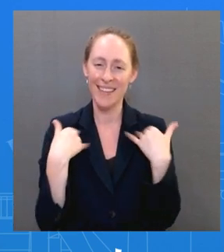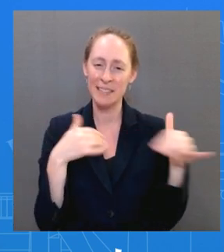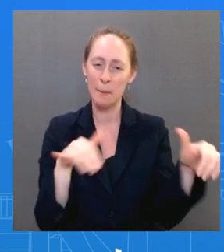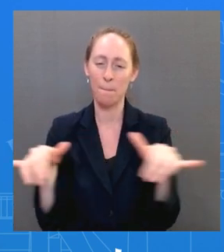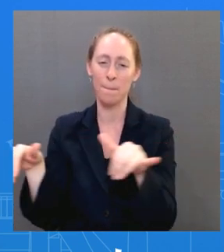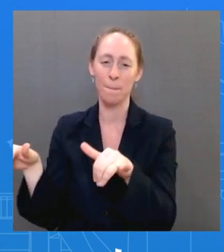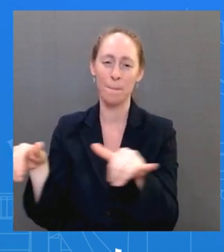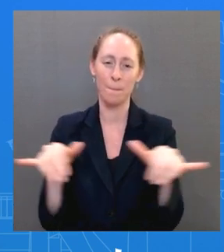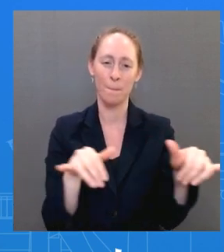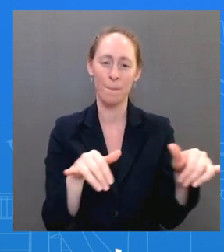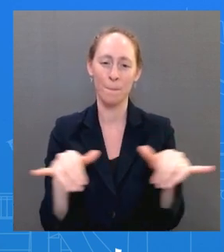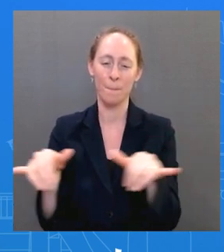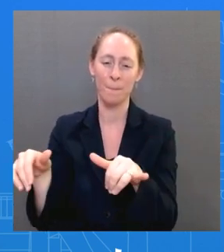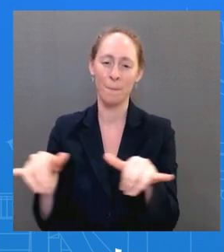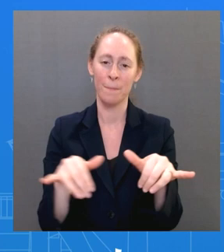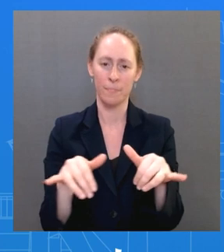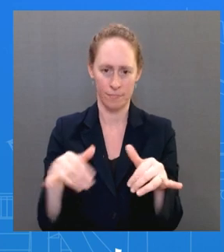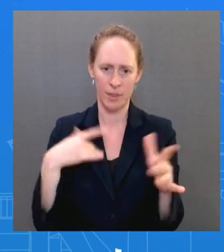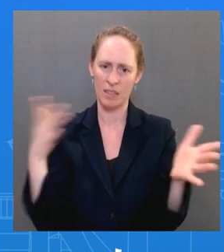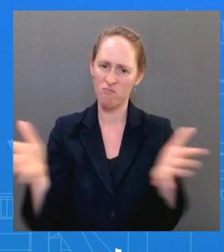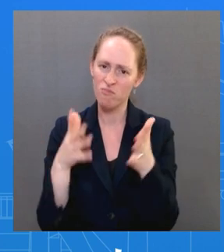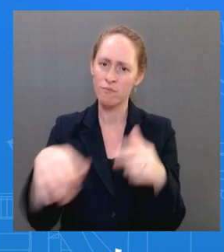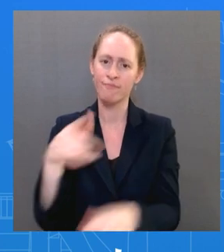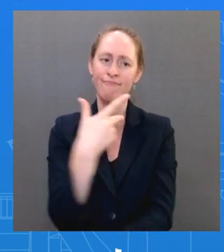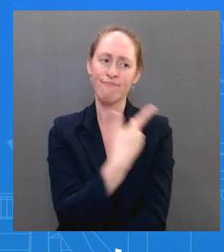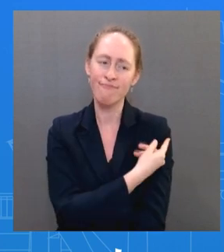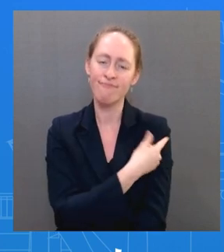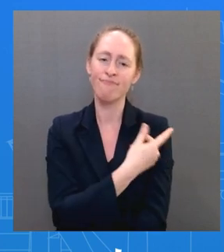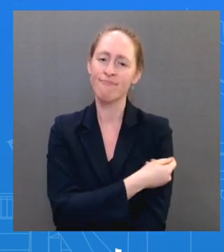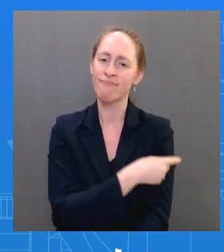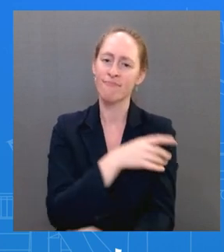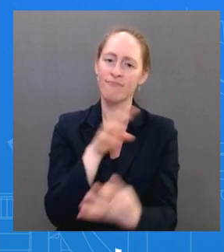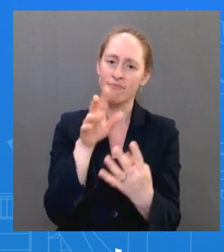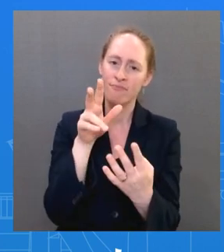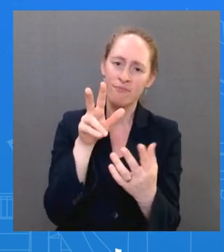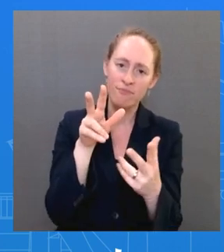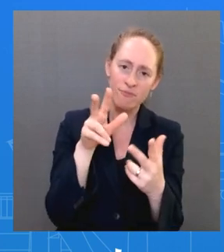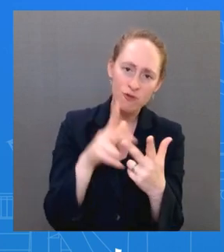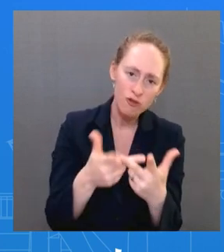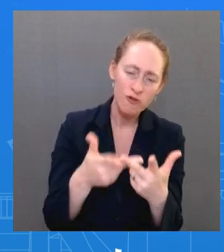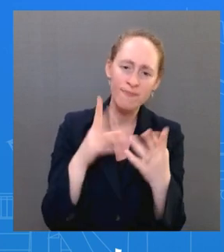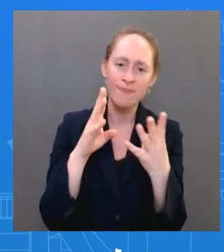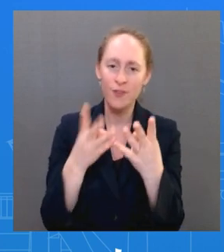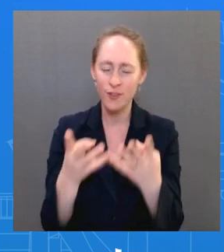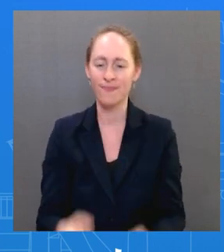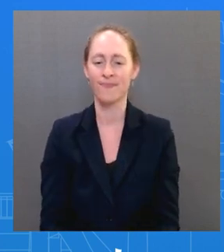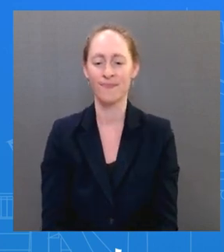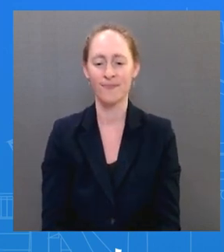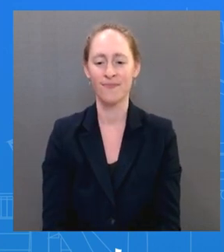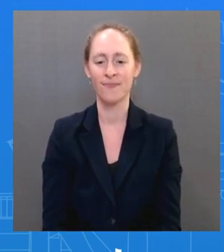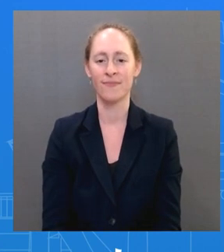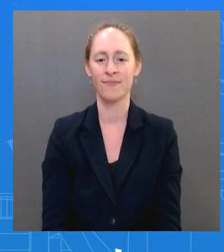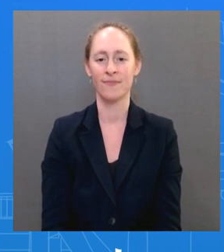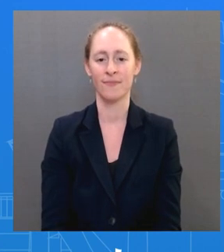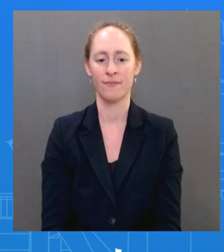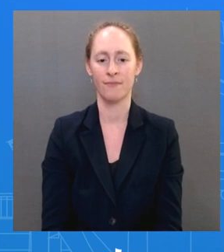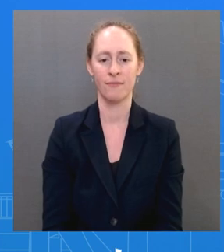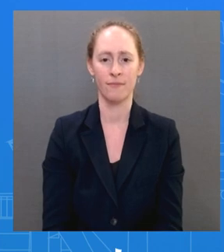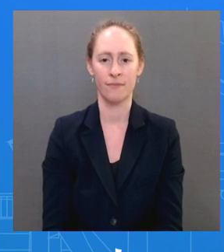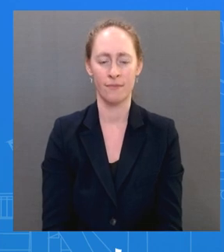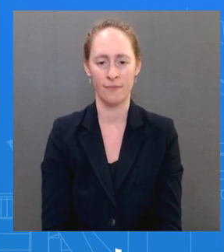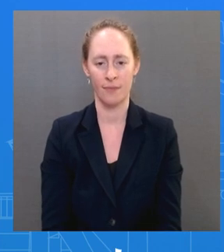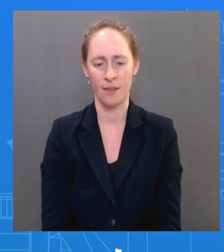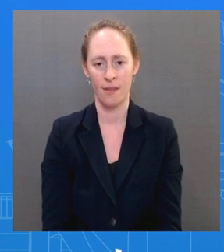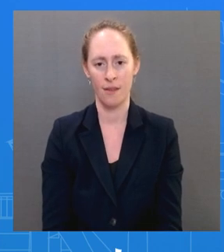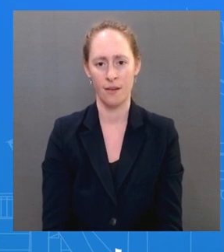Go ahead. Thanks, Karine. Speaking of this weekend, are you aware of any plans to schedule events, briefings, meetings for the president while he's in isolation,